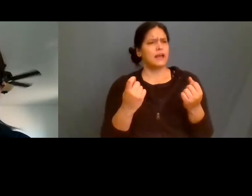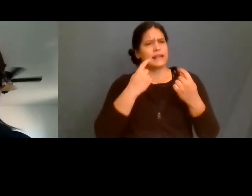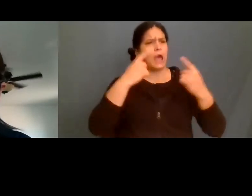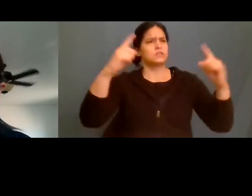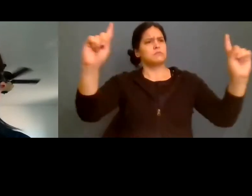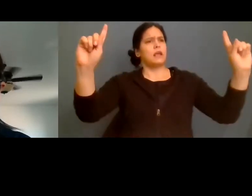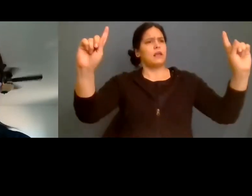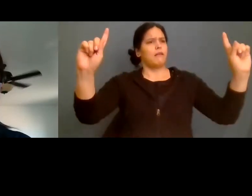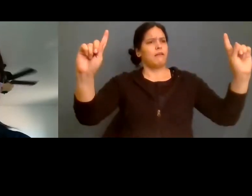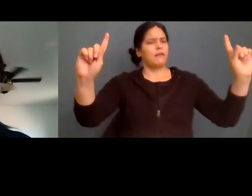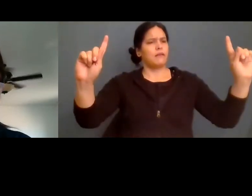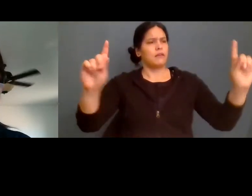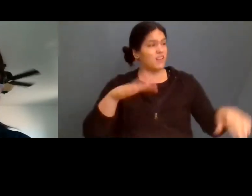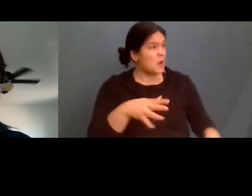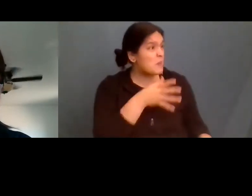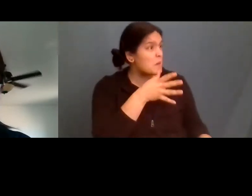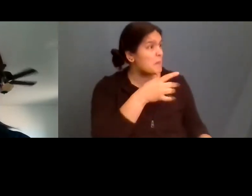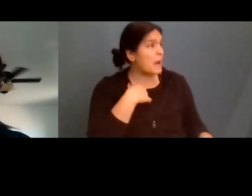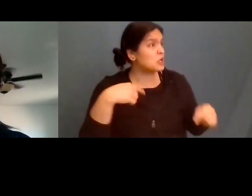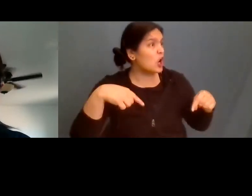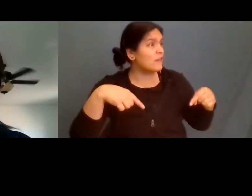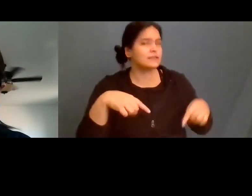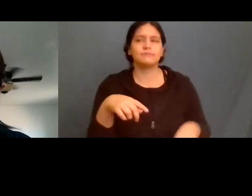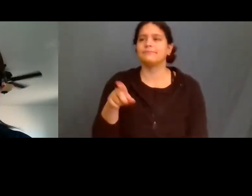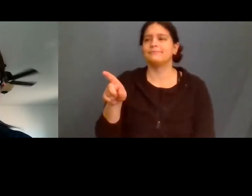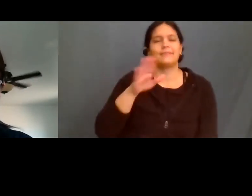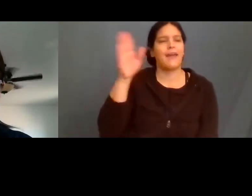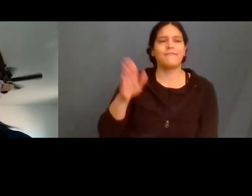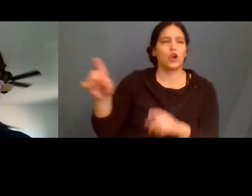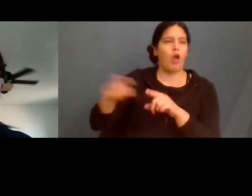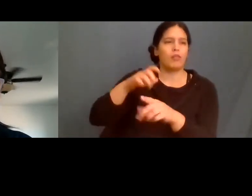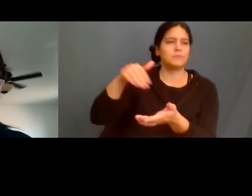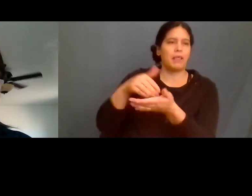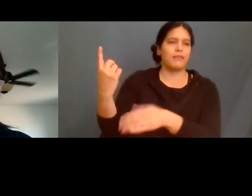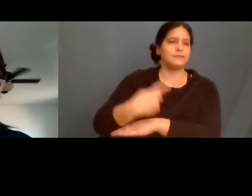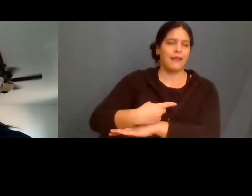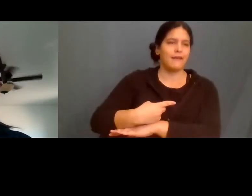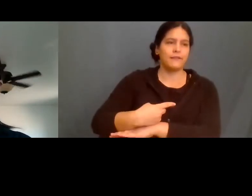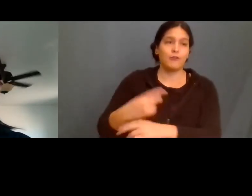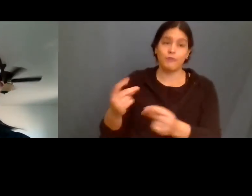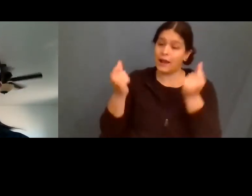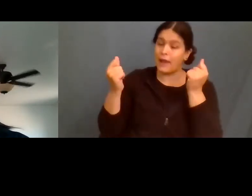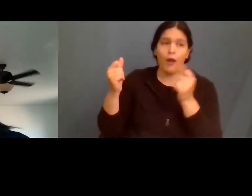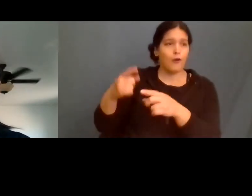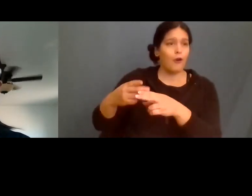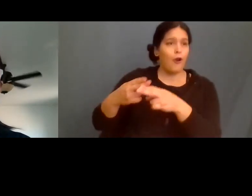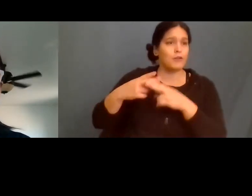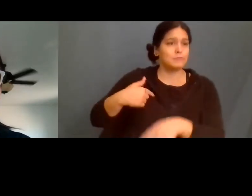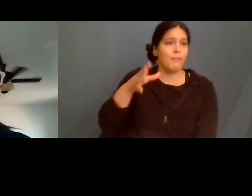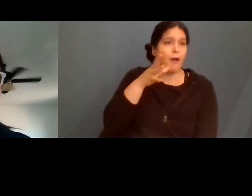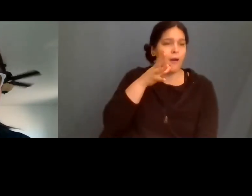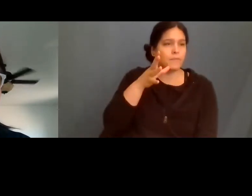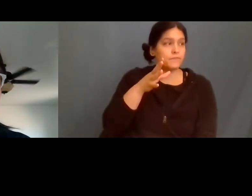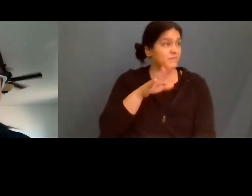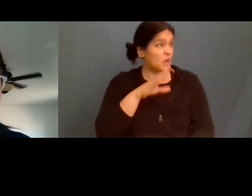so nervous. And he never ever calls me in the middle of the day and right off the bat calls me Mom. And he's like, Mom, I'm going to